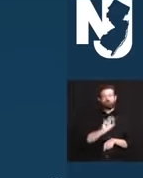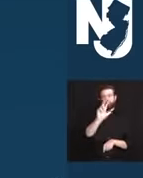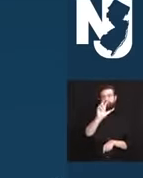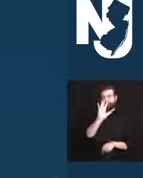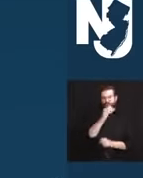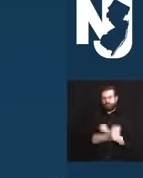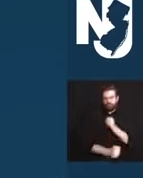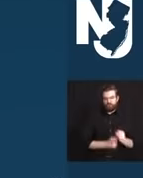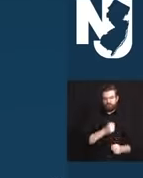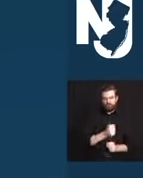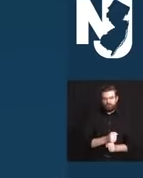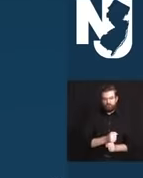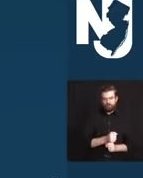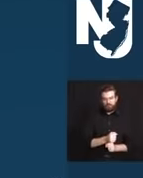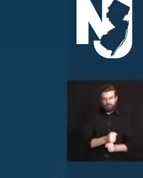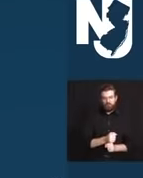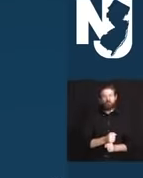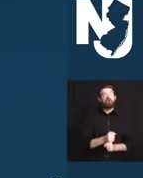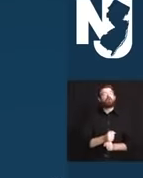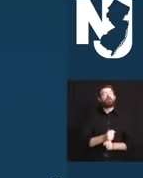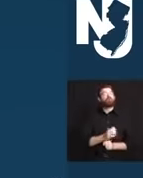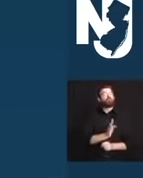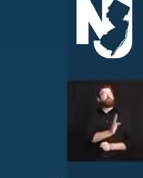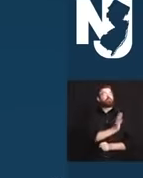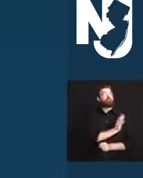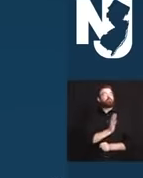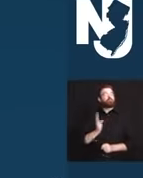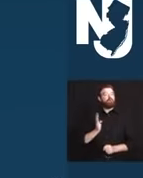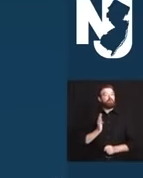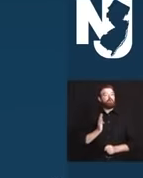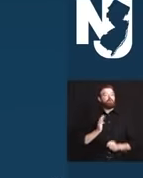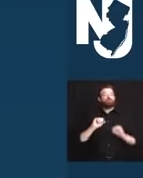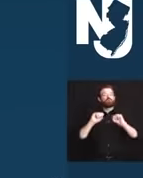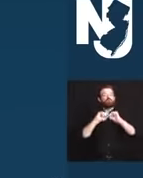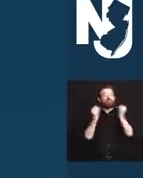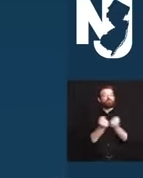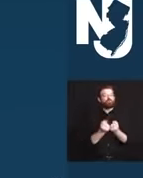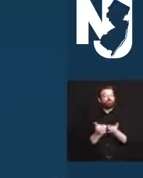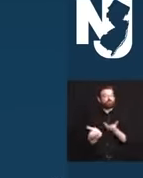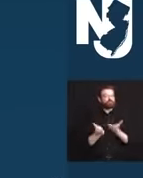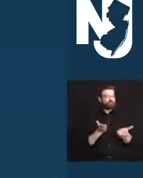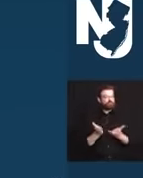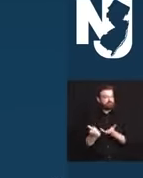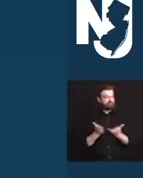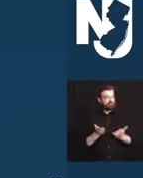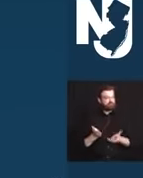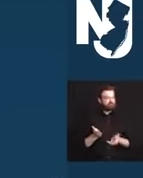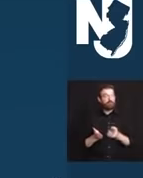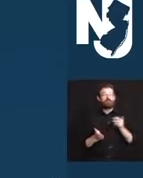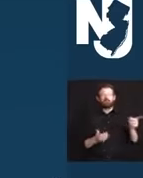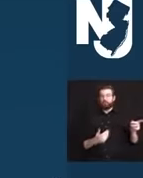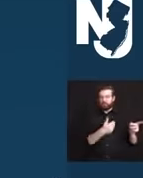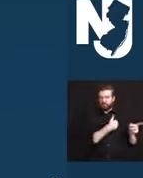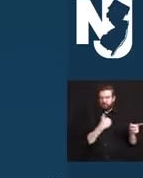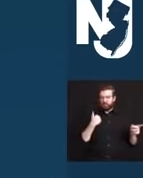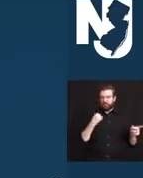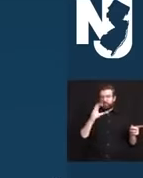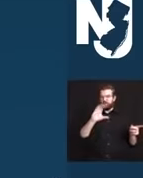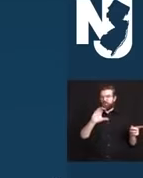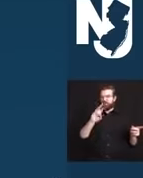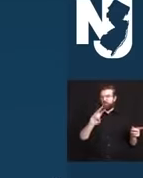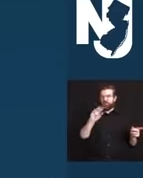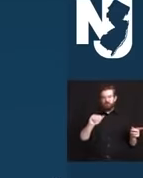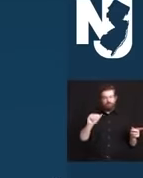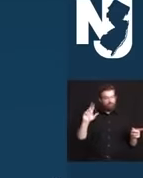Services. During his career in public service, he was a proud member of CWA Local 1084 and worked his way up through